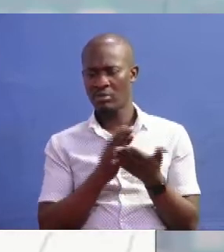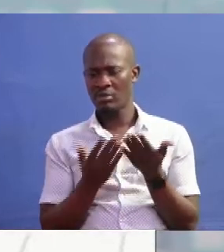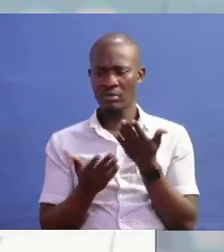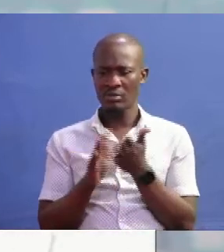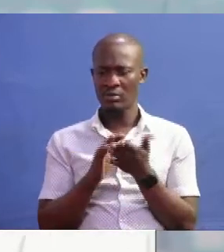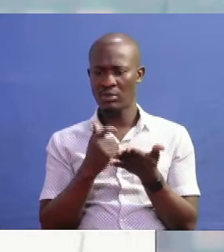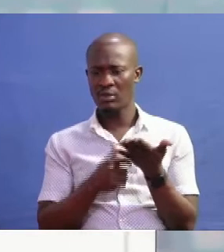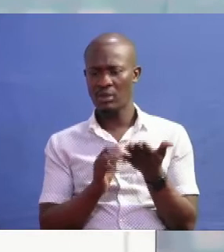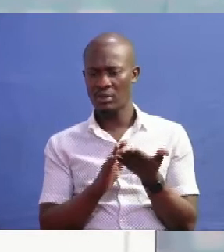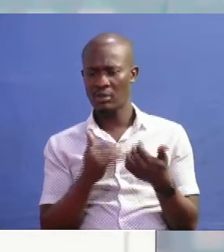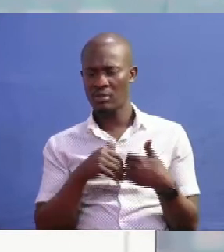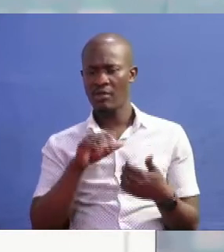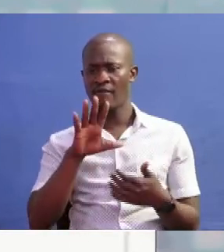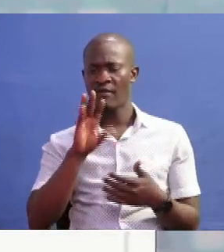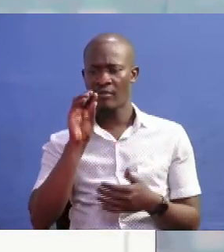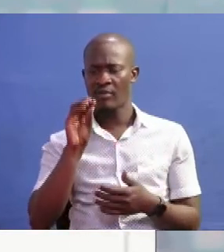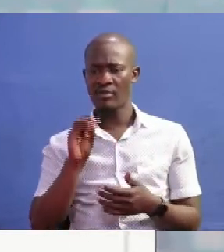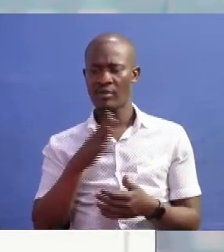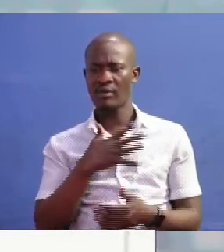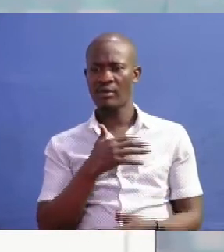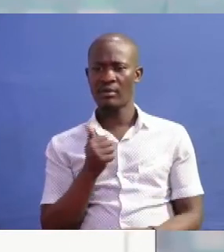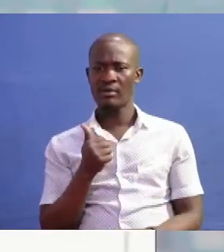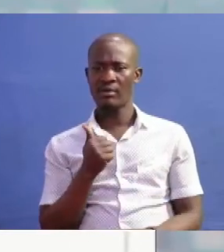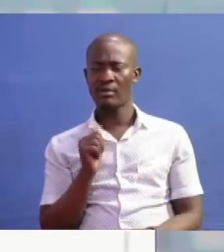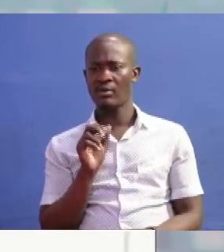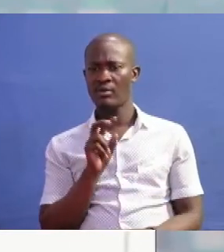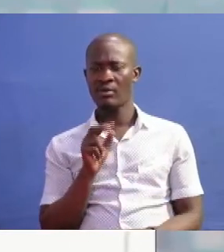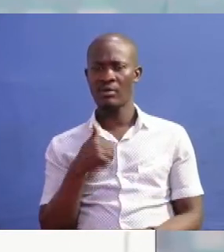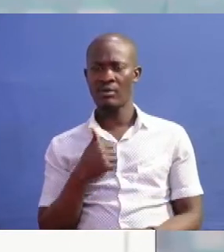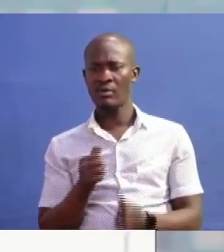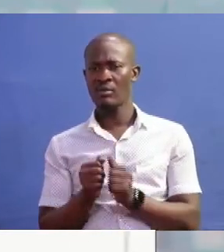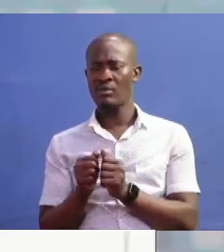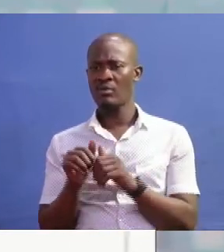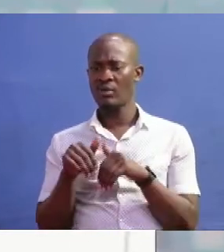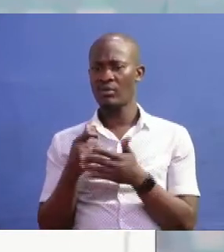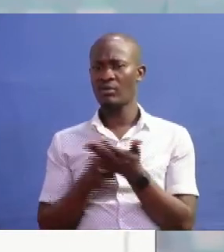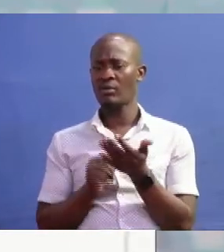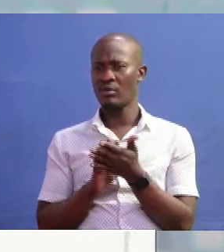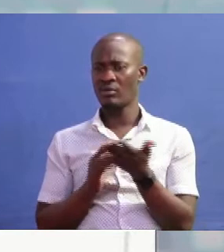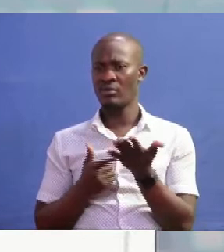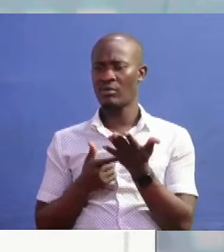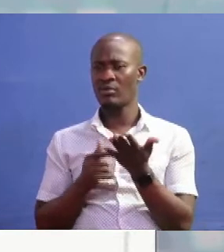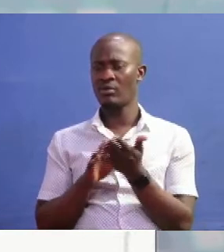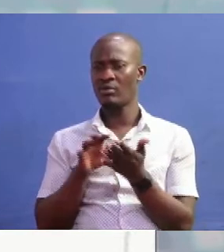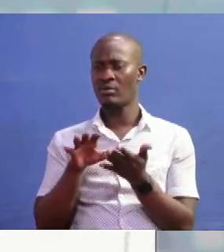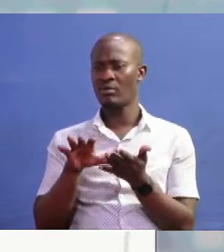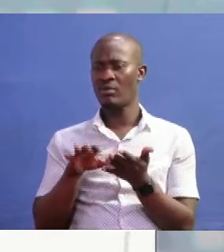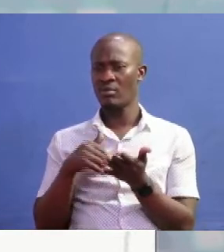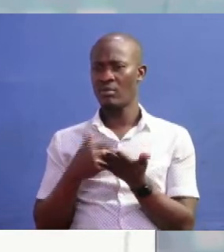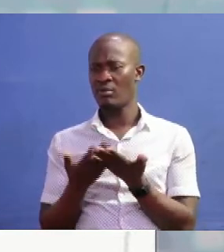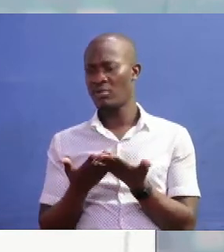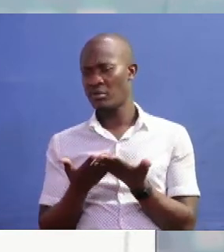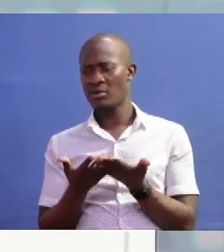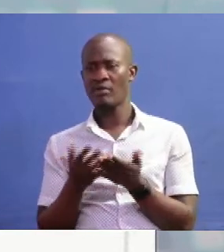tax rate of 5%. And if you look at maybe the withholding tax that you will be charged on money market funds, mostly still